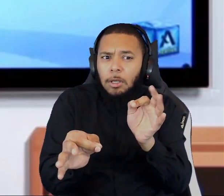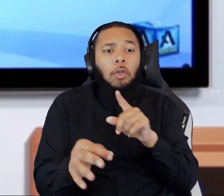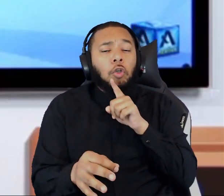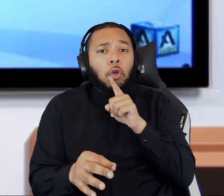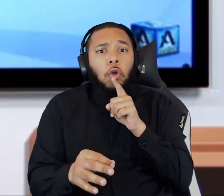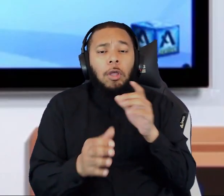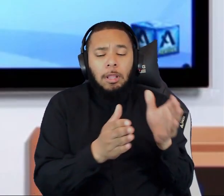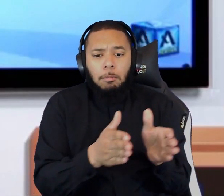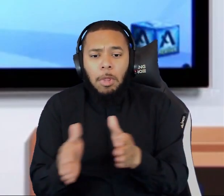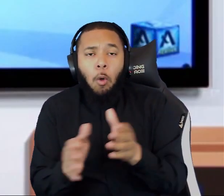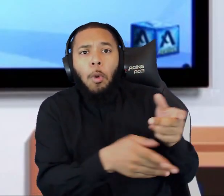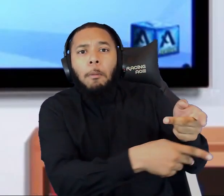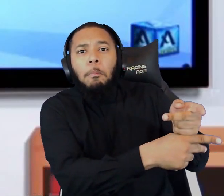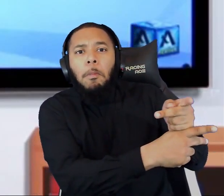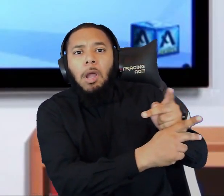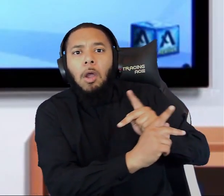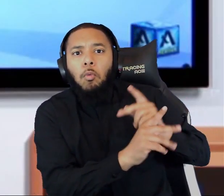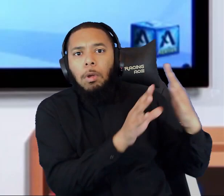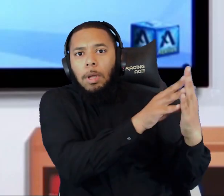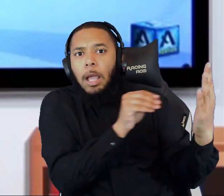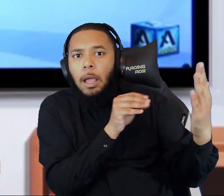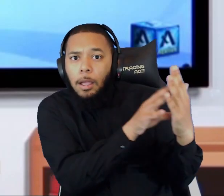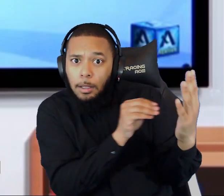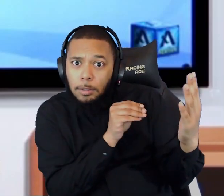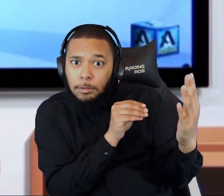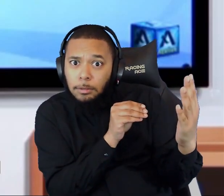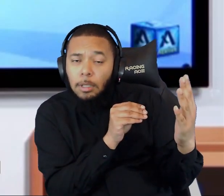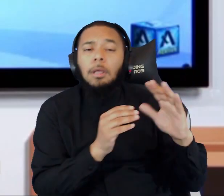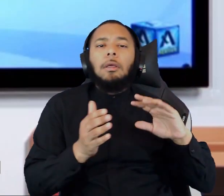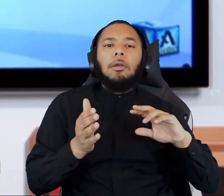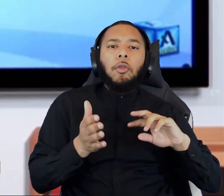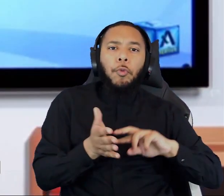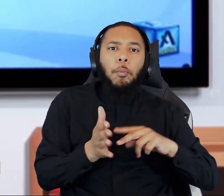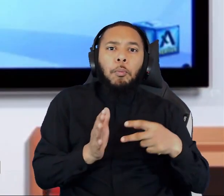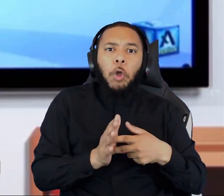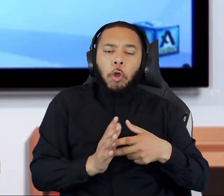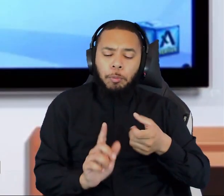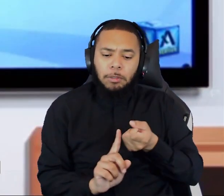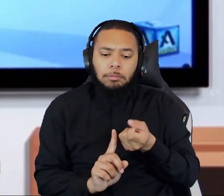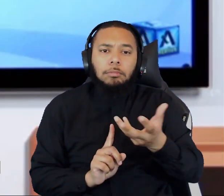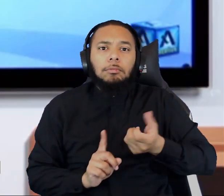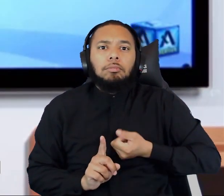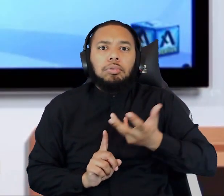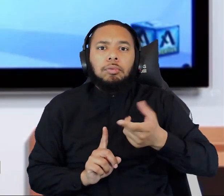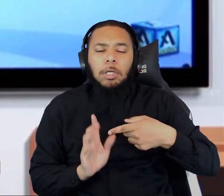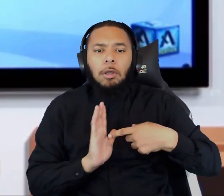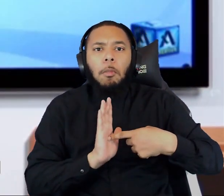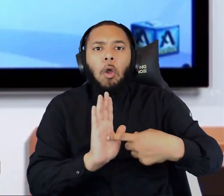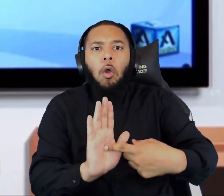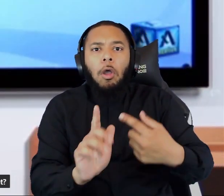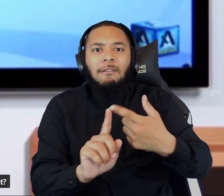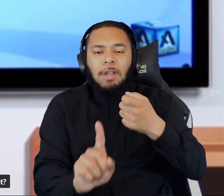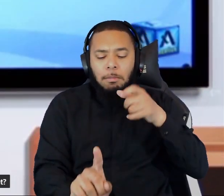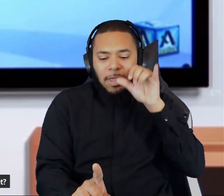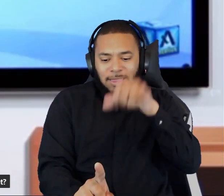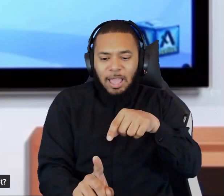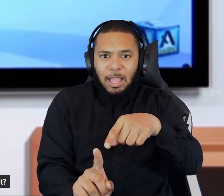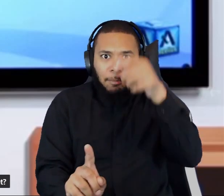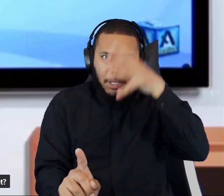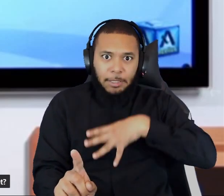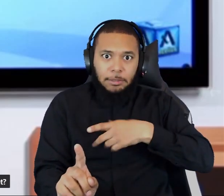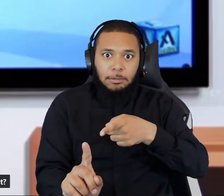were borrowed from afar, its purpose emanated solely from the brain of this man.